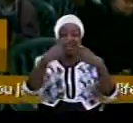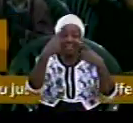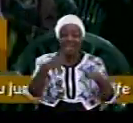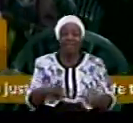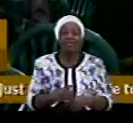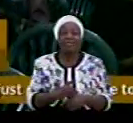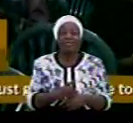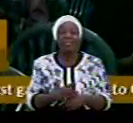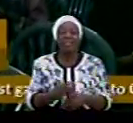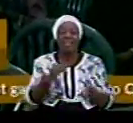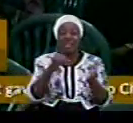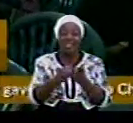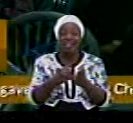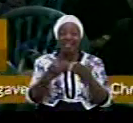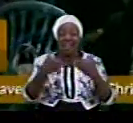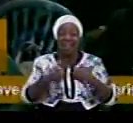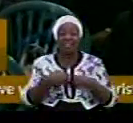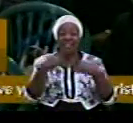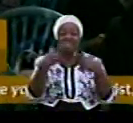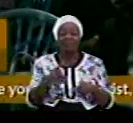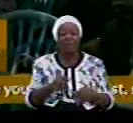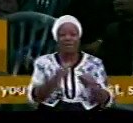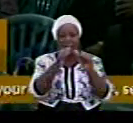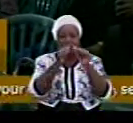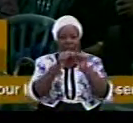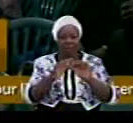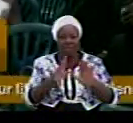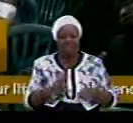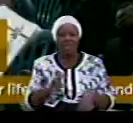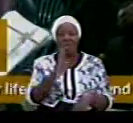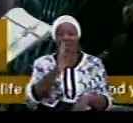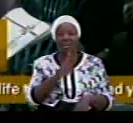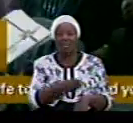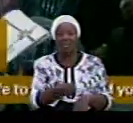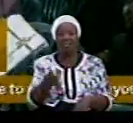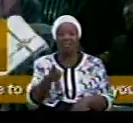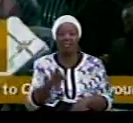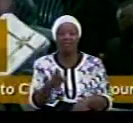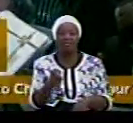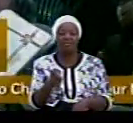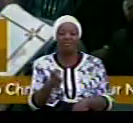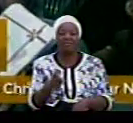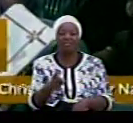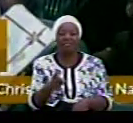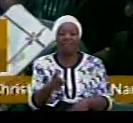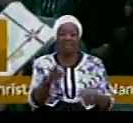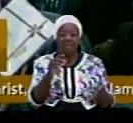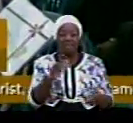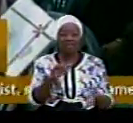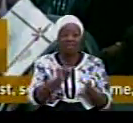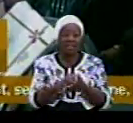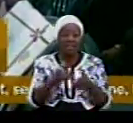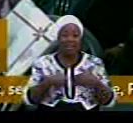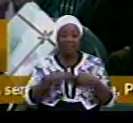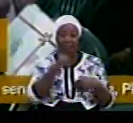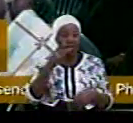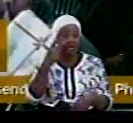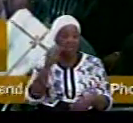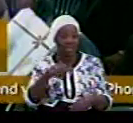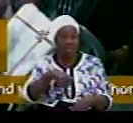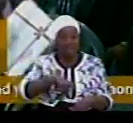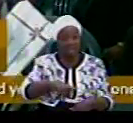happened. Blessed are they which have not seen